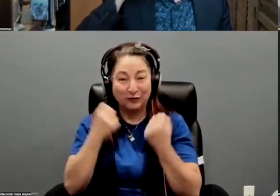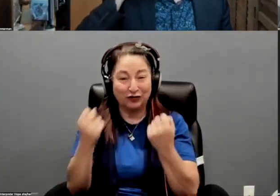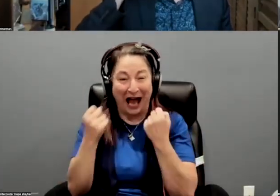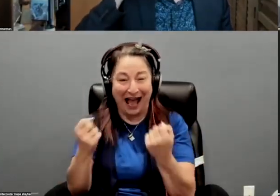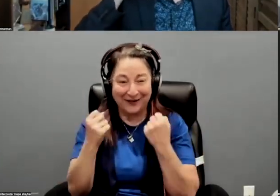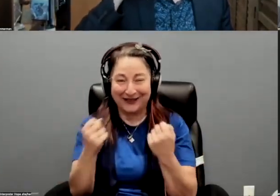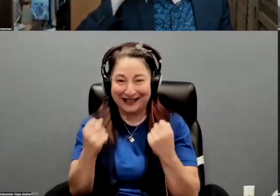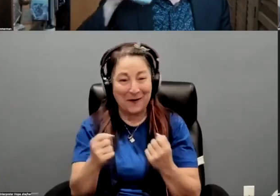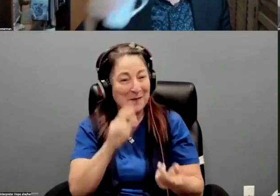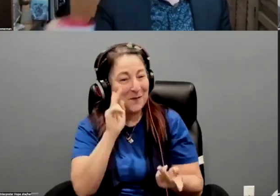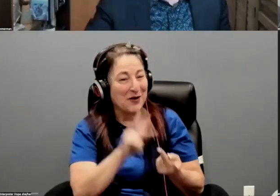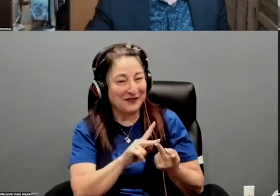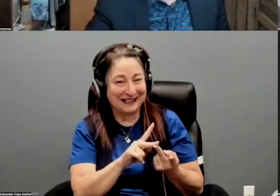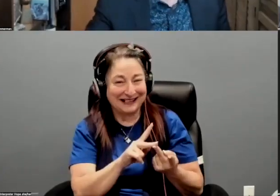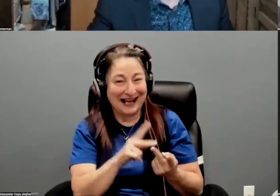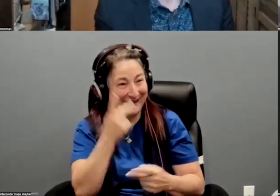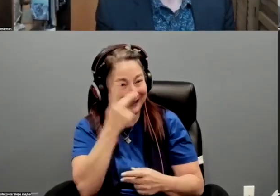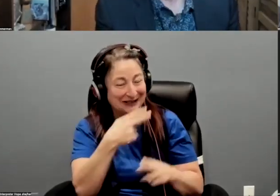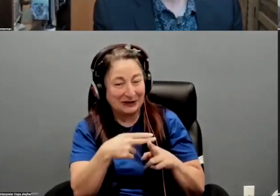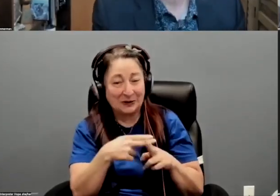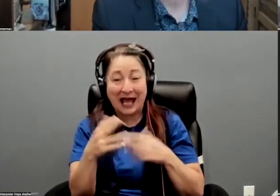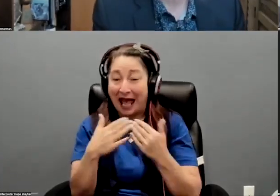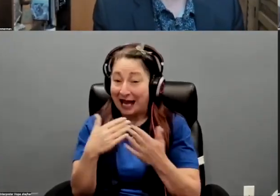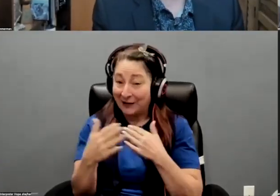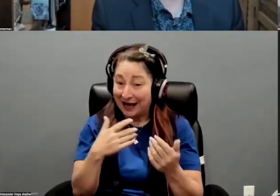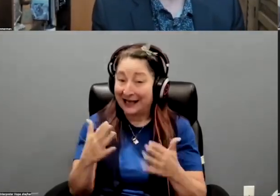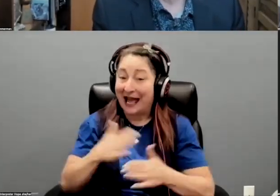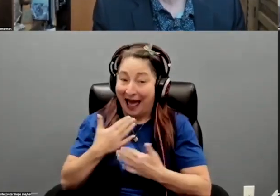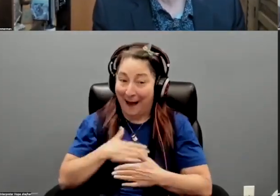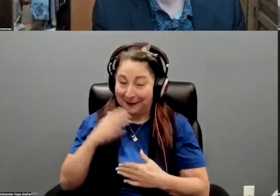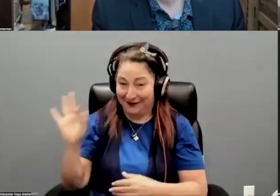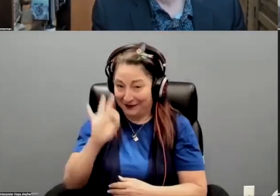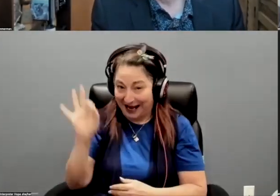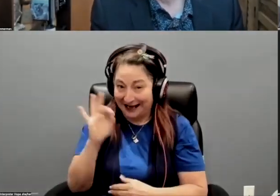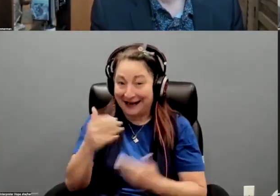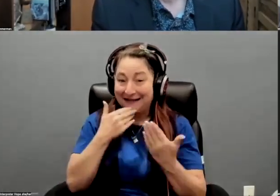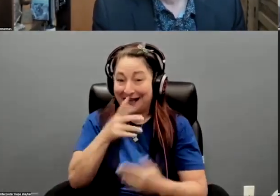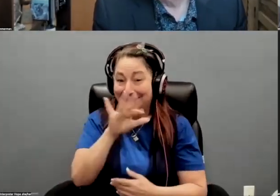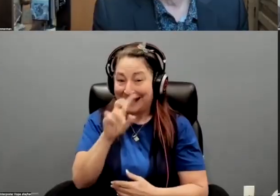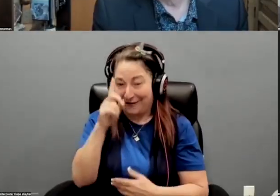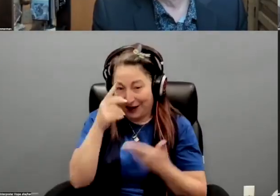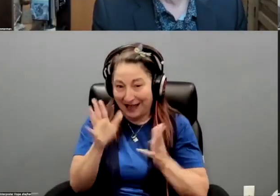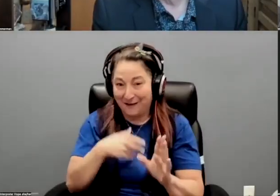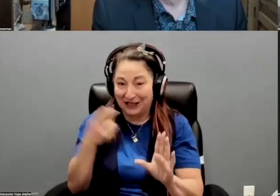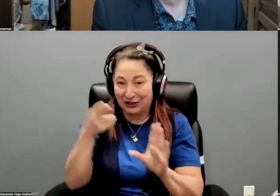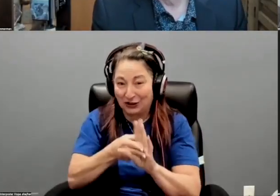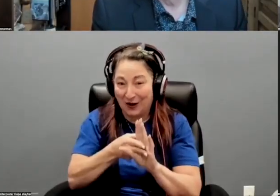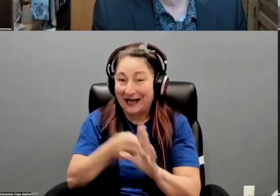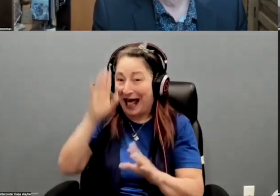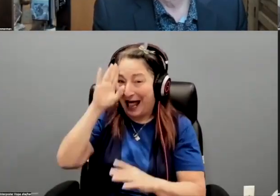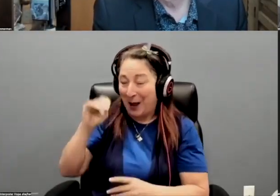perfect. Salut. Yeah, I'll be seeing you soon. But again, happy Friday, and thank you, David, for allowing me to join on this. And hello,